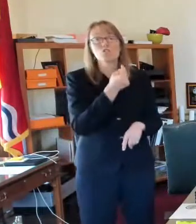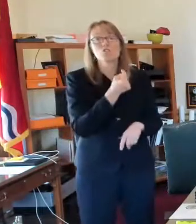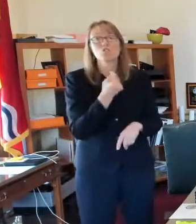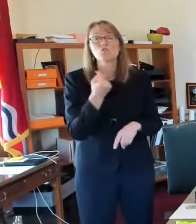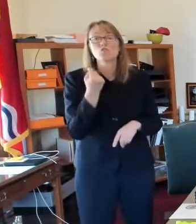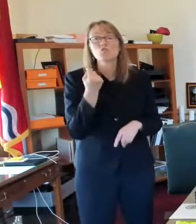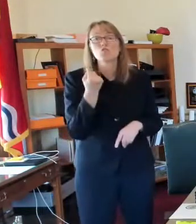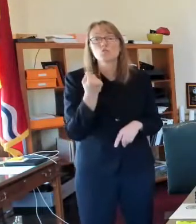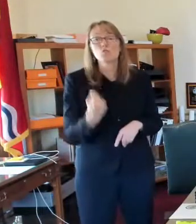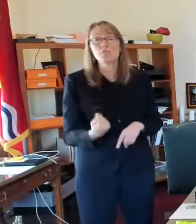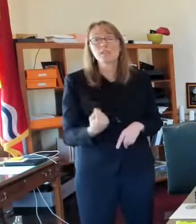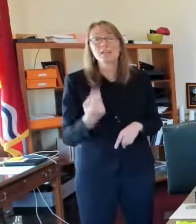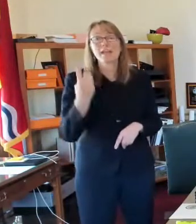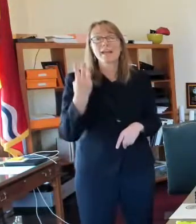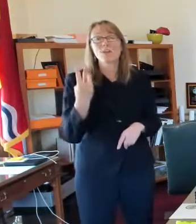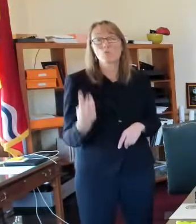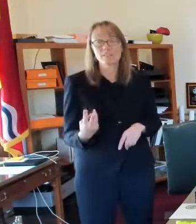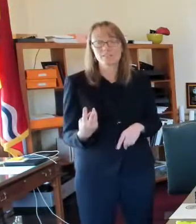drive-through testing